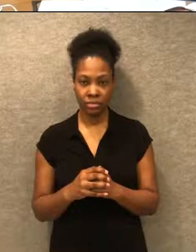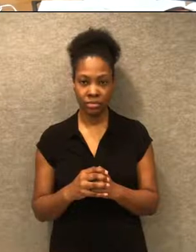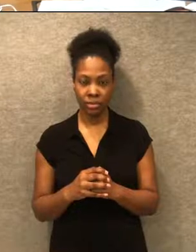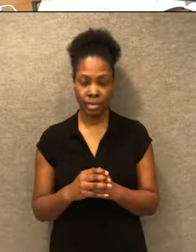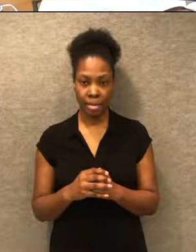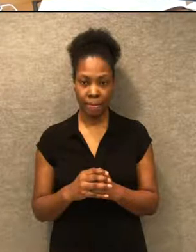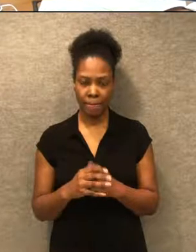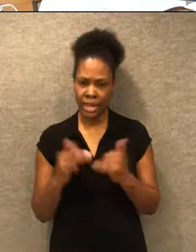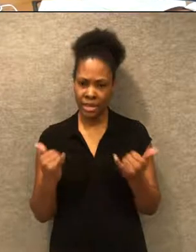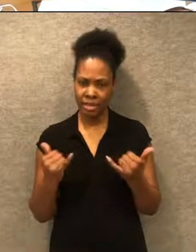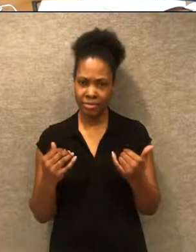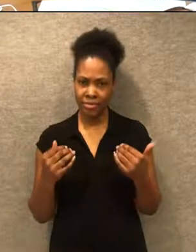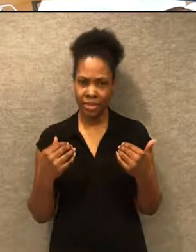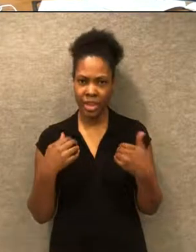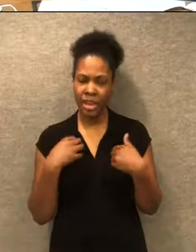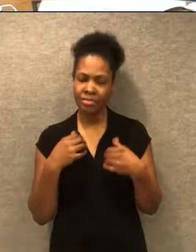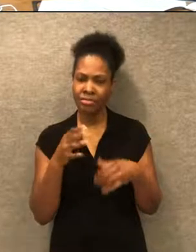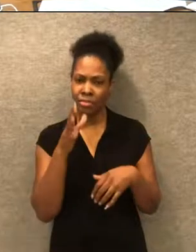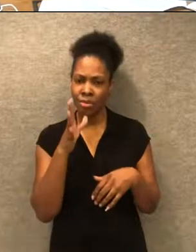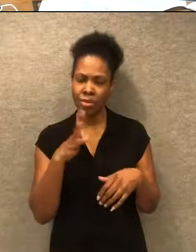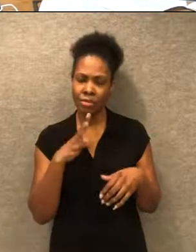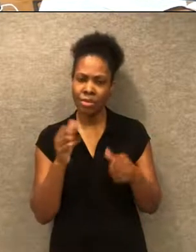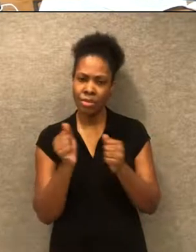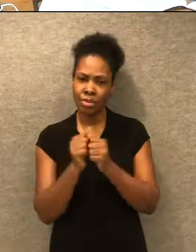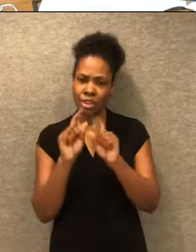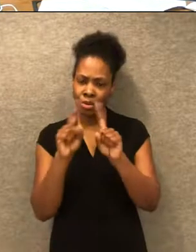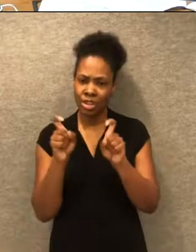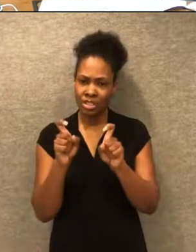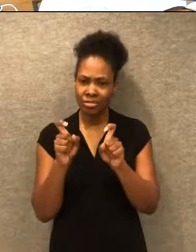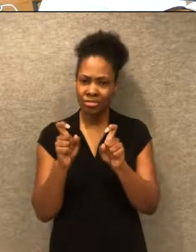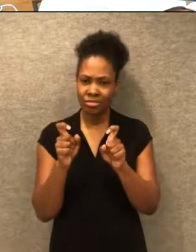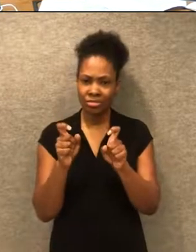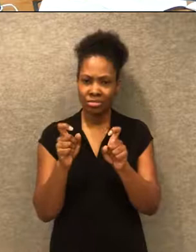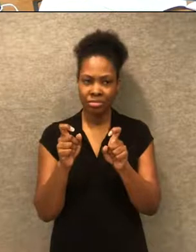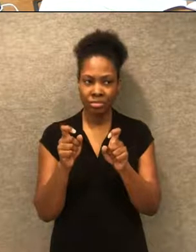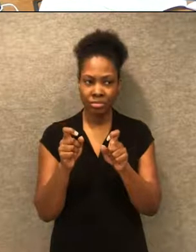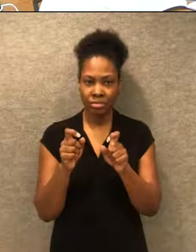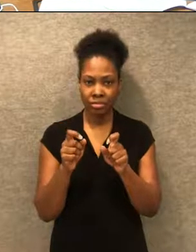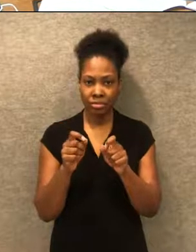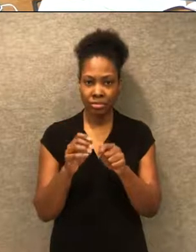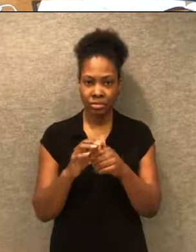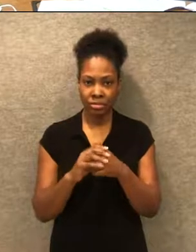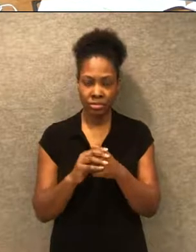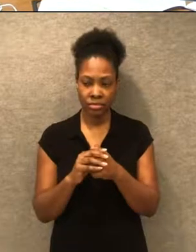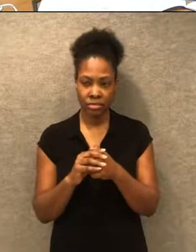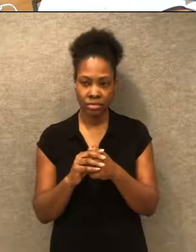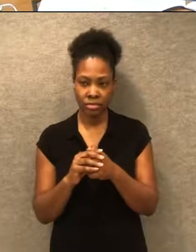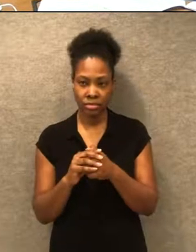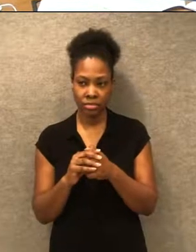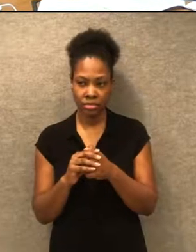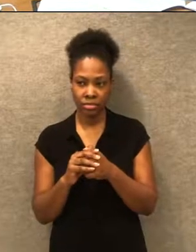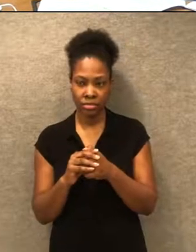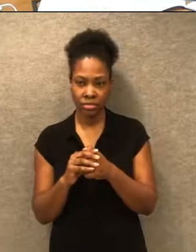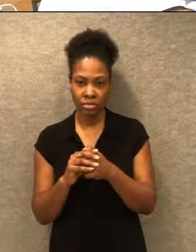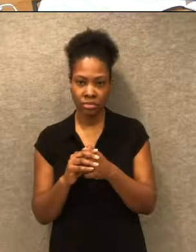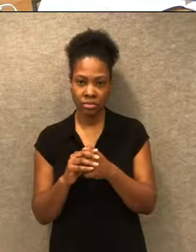name correctly. They have a question about what kind of mask people should wear when they have different illnesses like asthma.